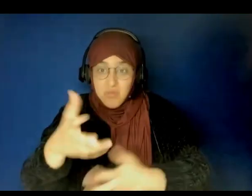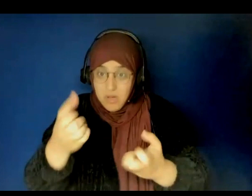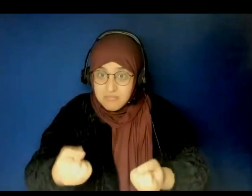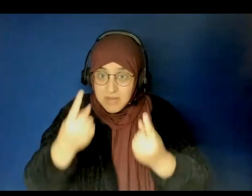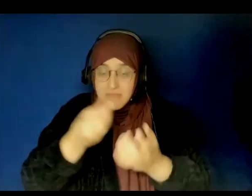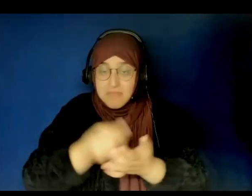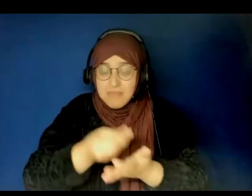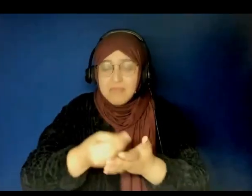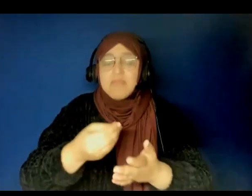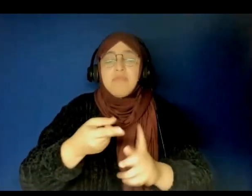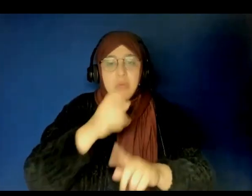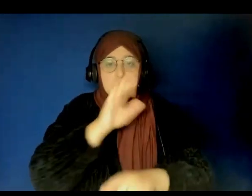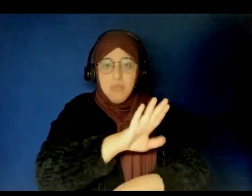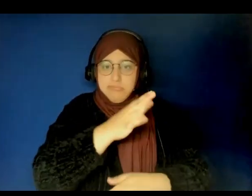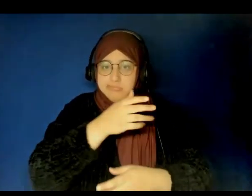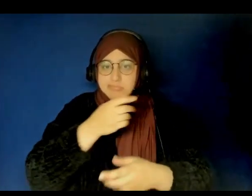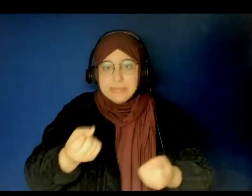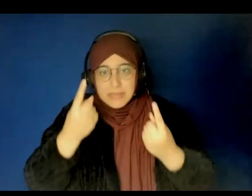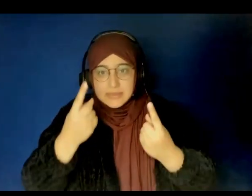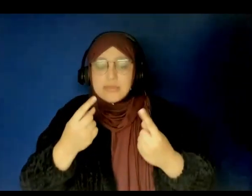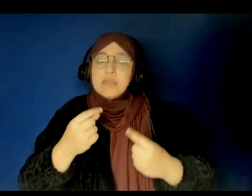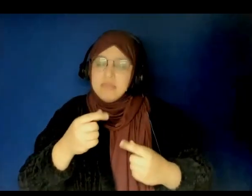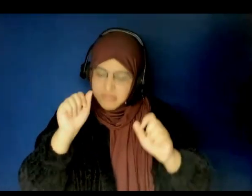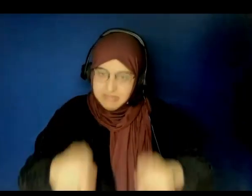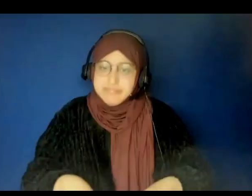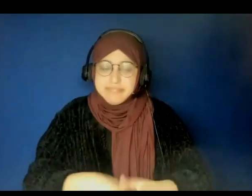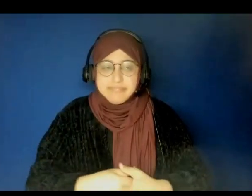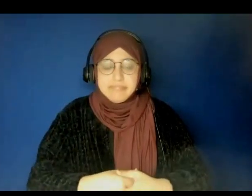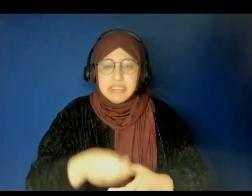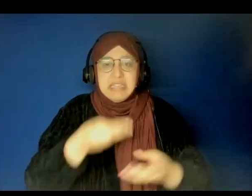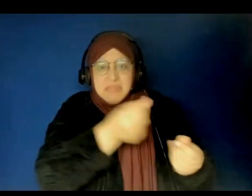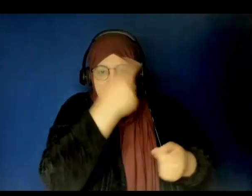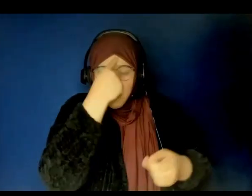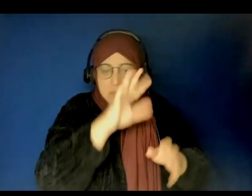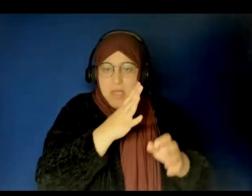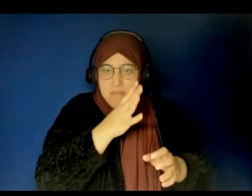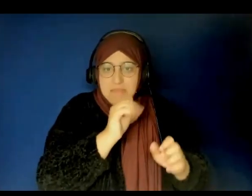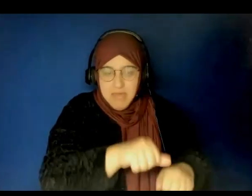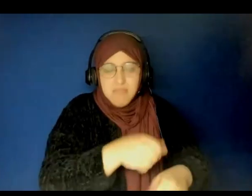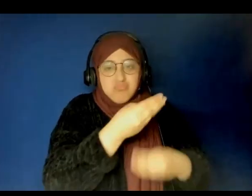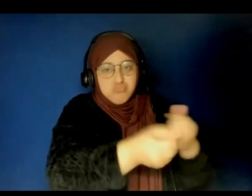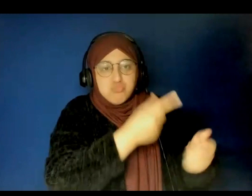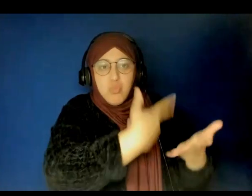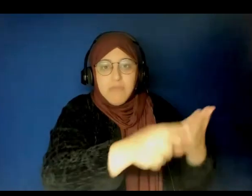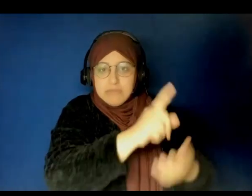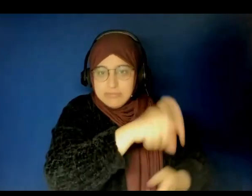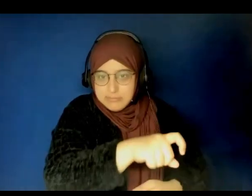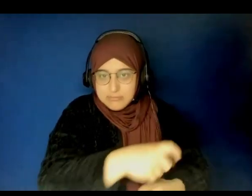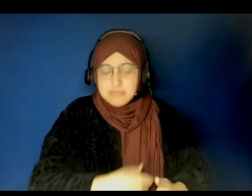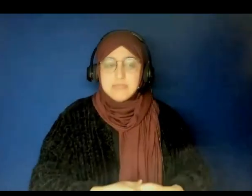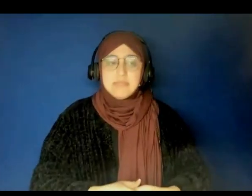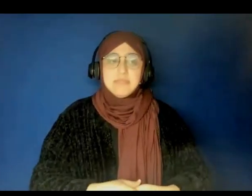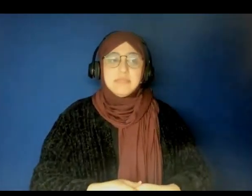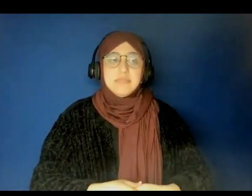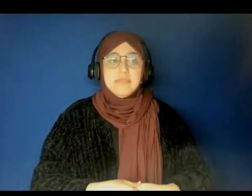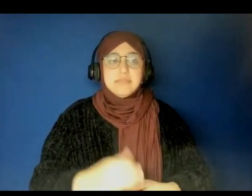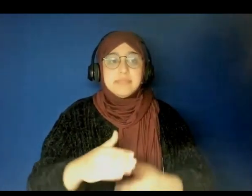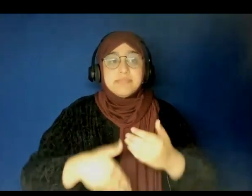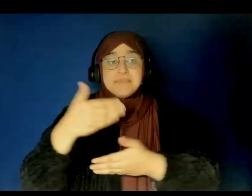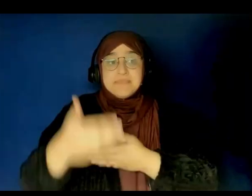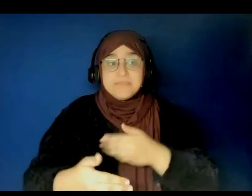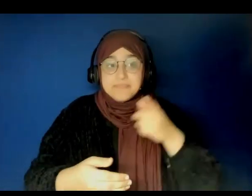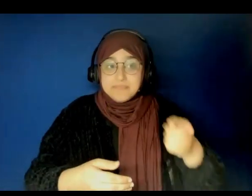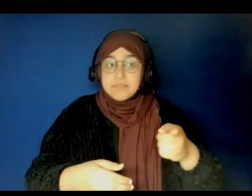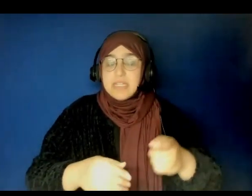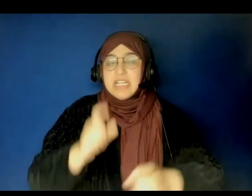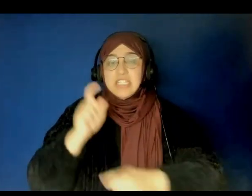The charitable gifting portion, which is the term used in legal documents, in Arabic is generally called the wasiya portion,